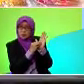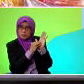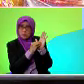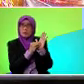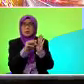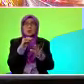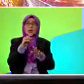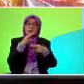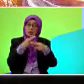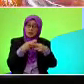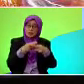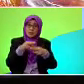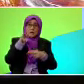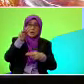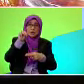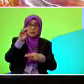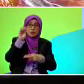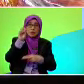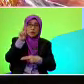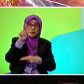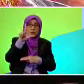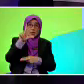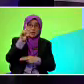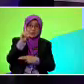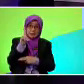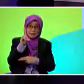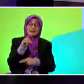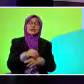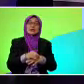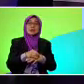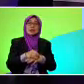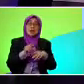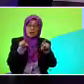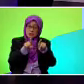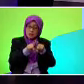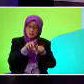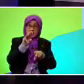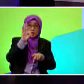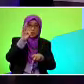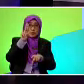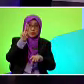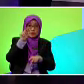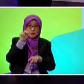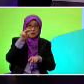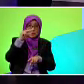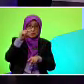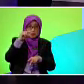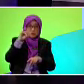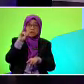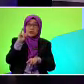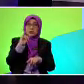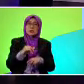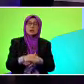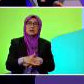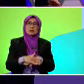actually mold. Mold is a type of fungi. So why do moles grow almost everywhere? Sometimes on